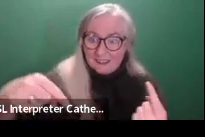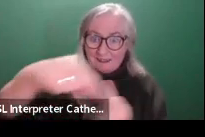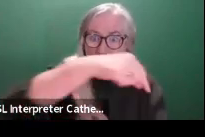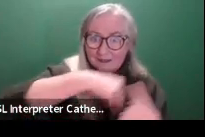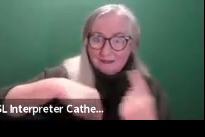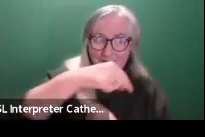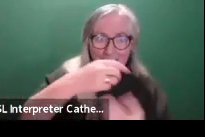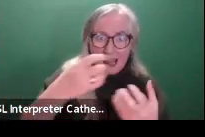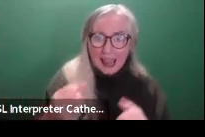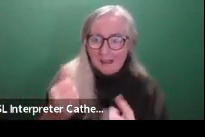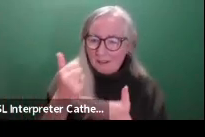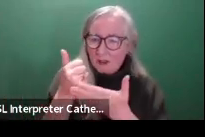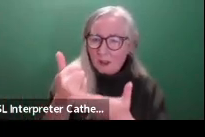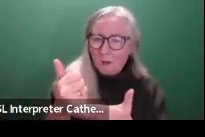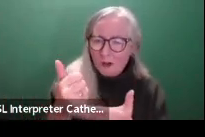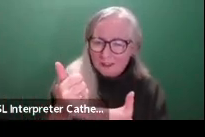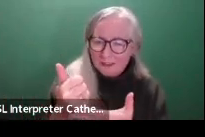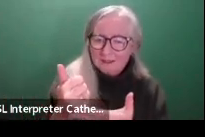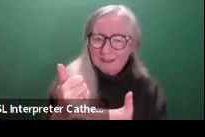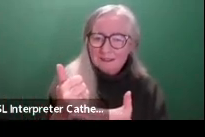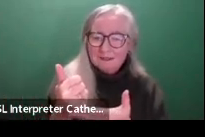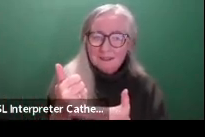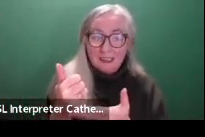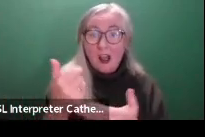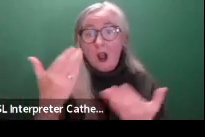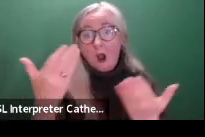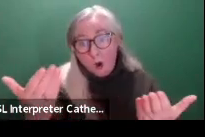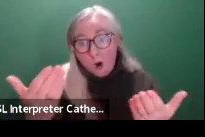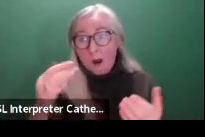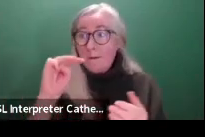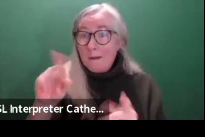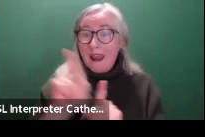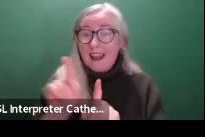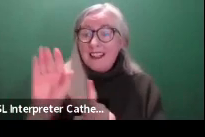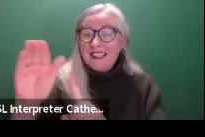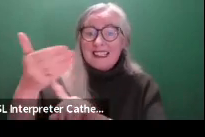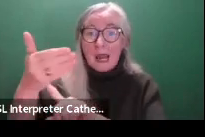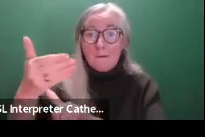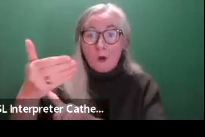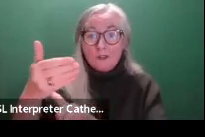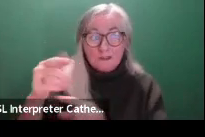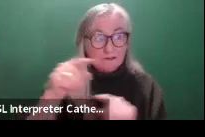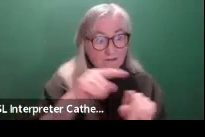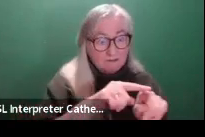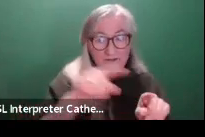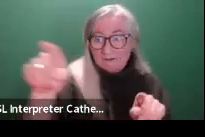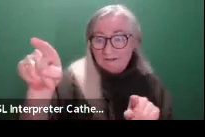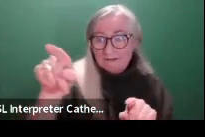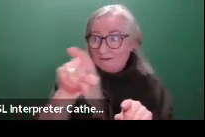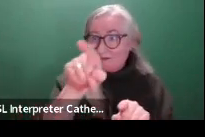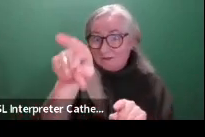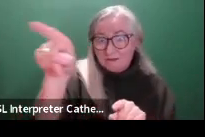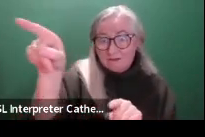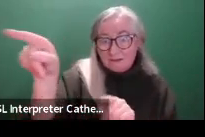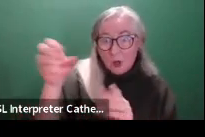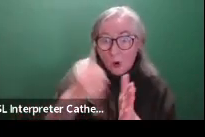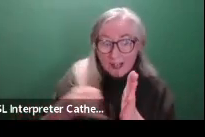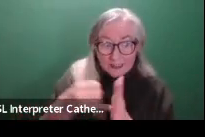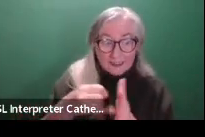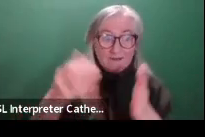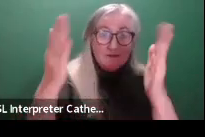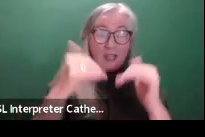support and possibly signposting, excuse me, from professional organisations and awareness